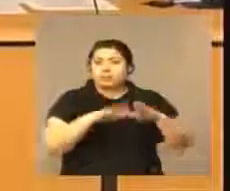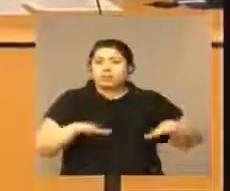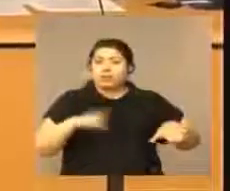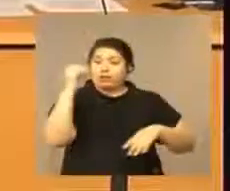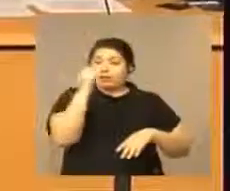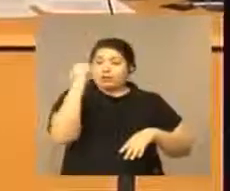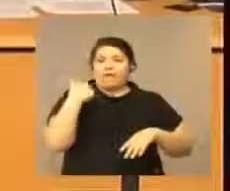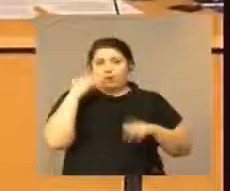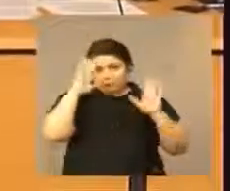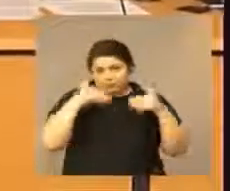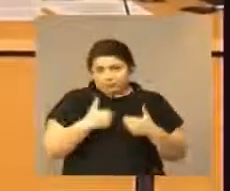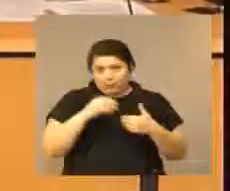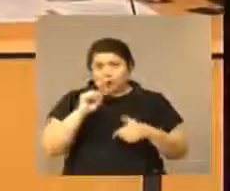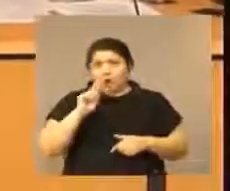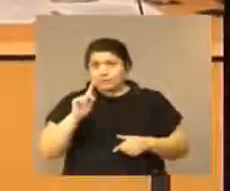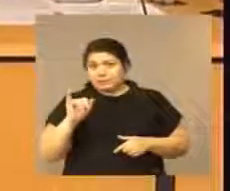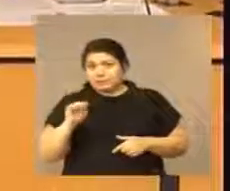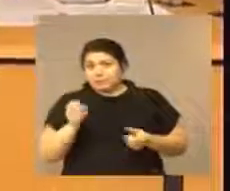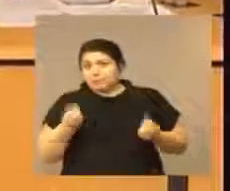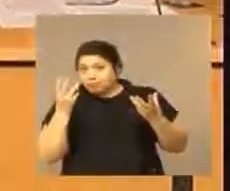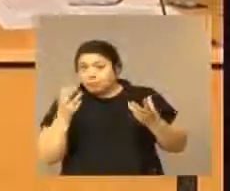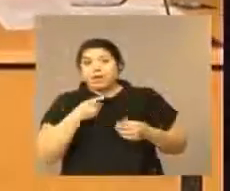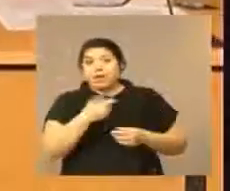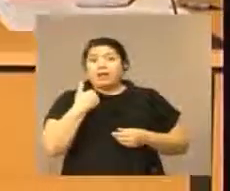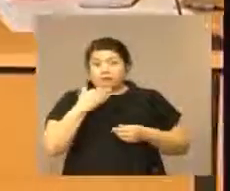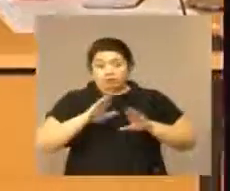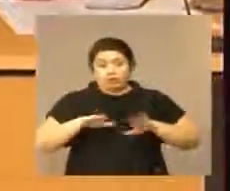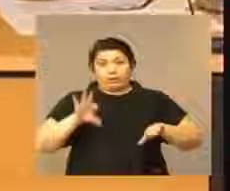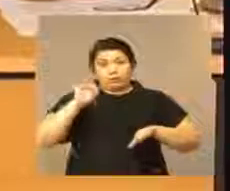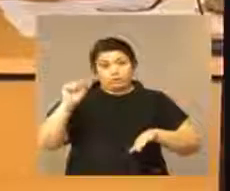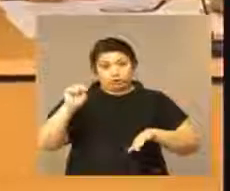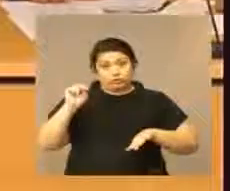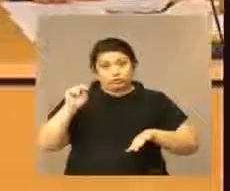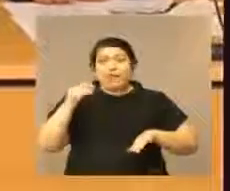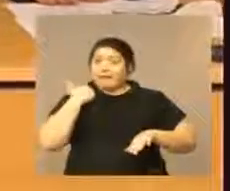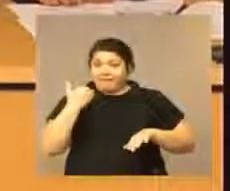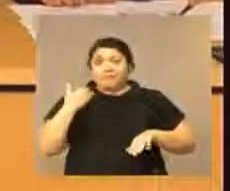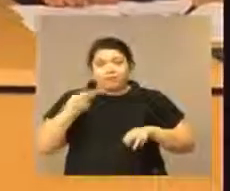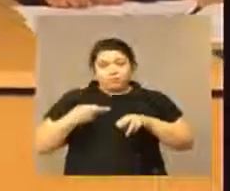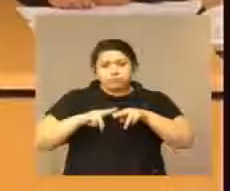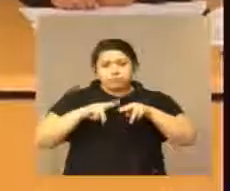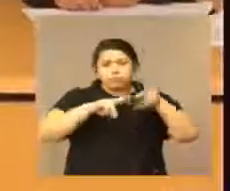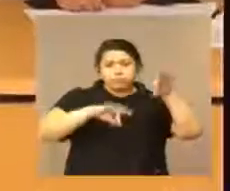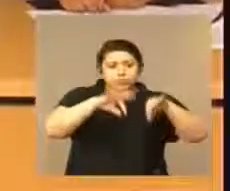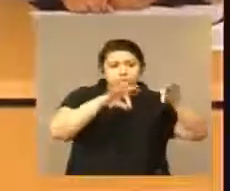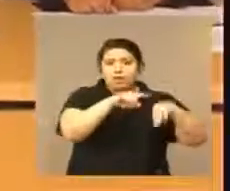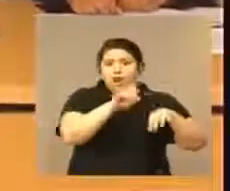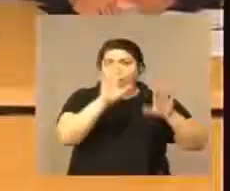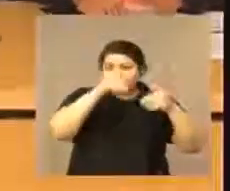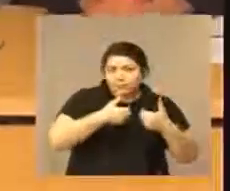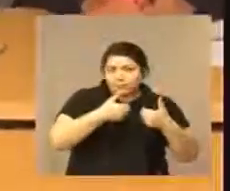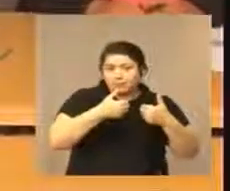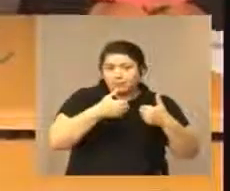the rate of autism increasing within the Aboriginal population as steadily as it is in the non-Aboriginal populations, and